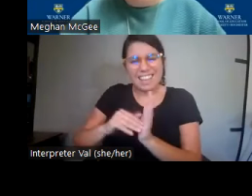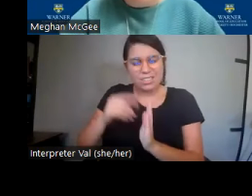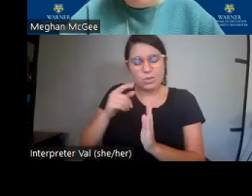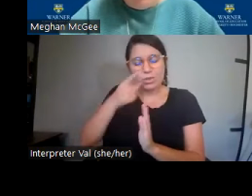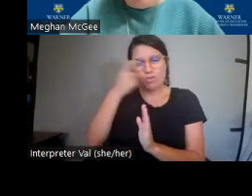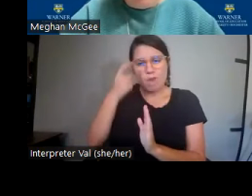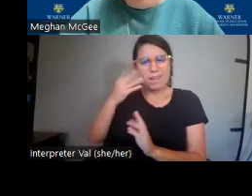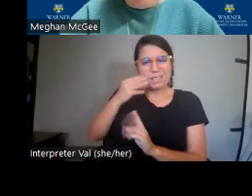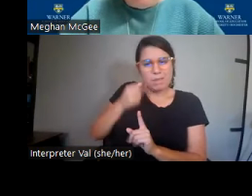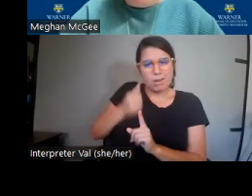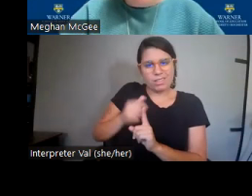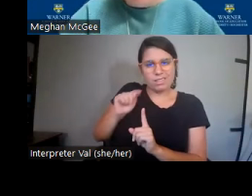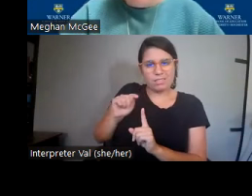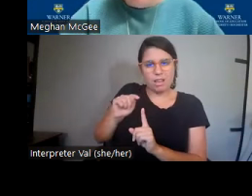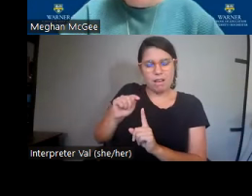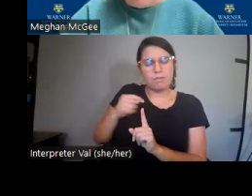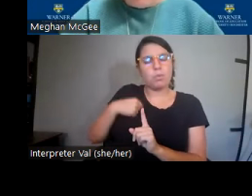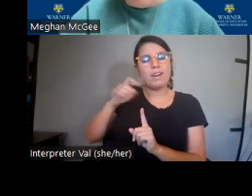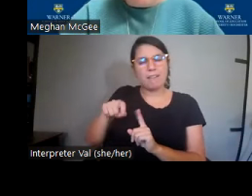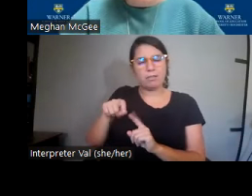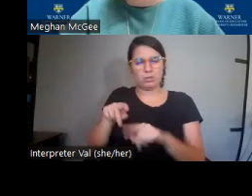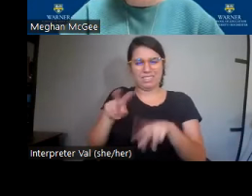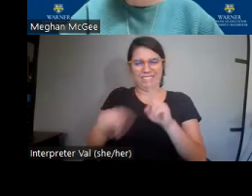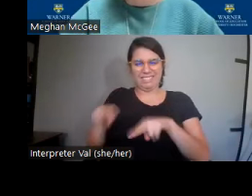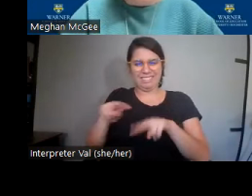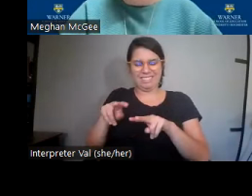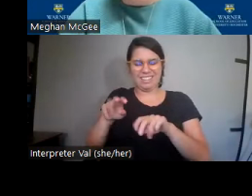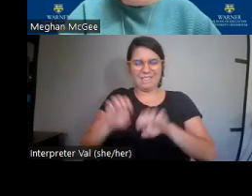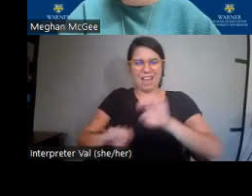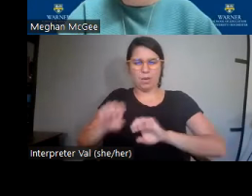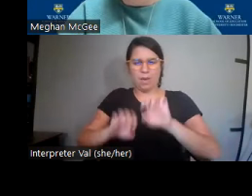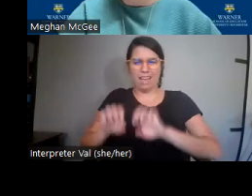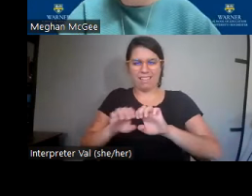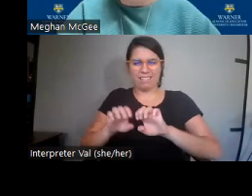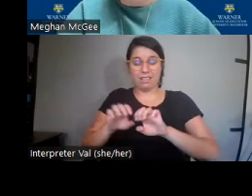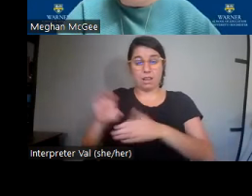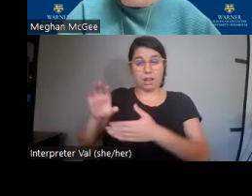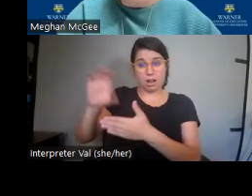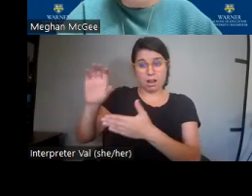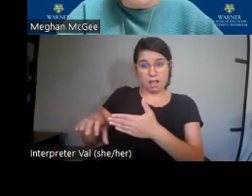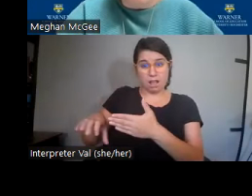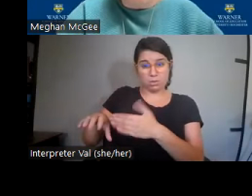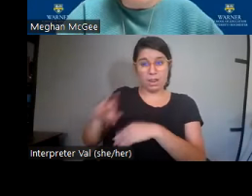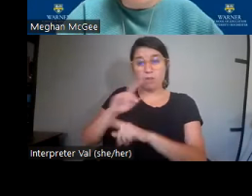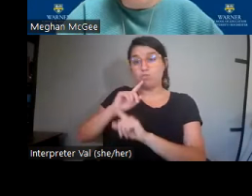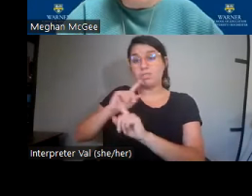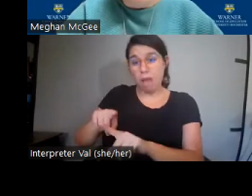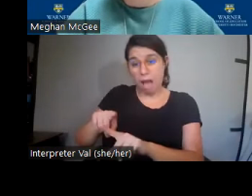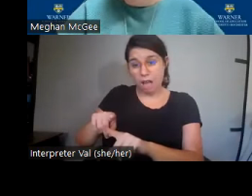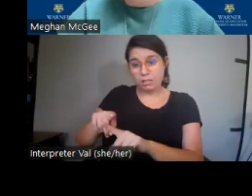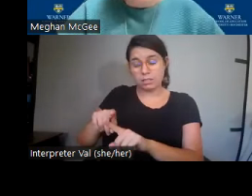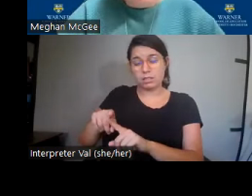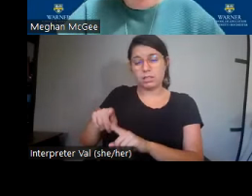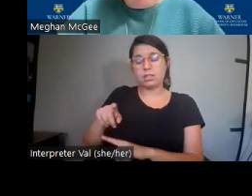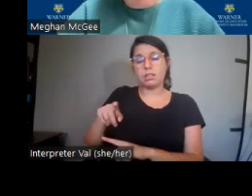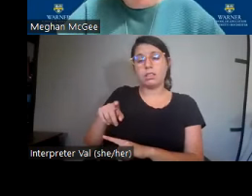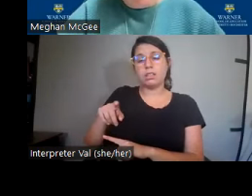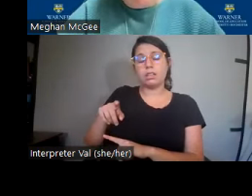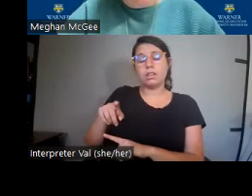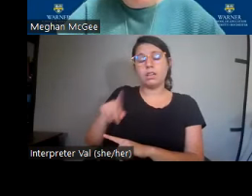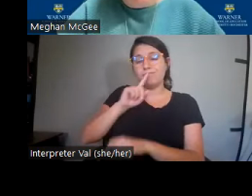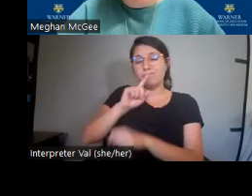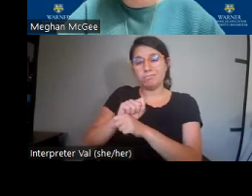experience. And we have to evaluate that as to if the consequence or response to challenging behavior then serves